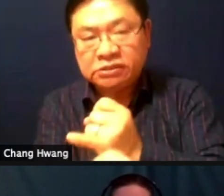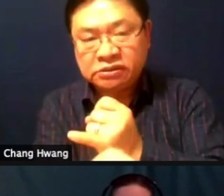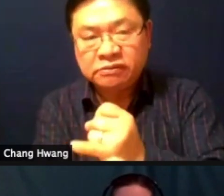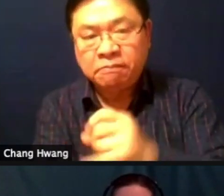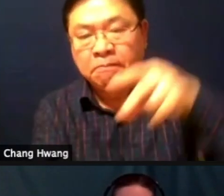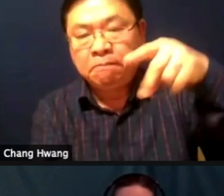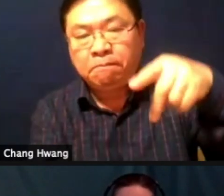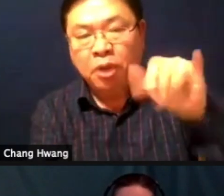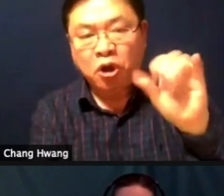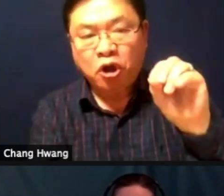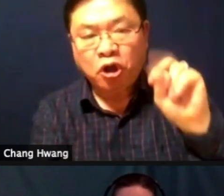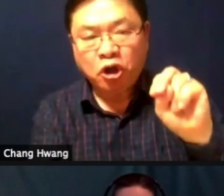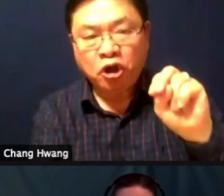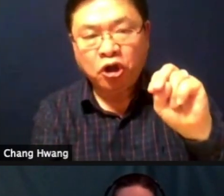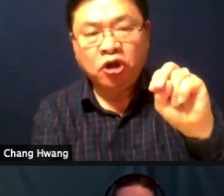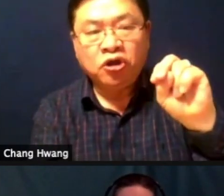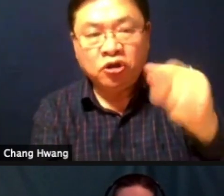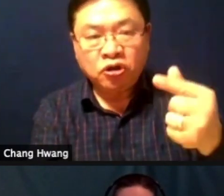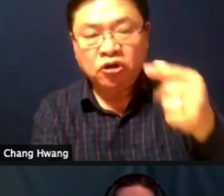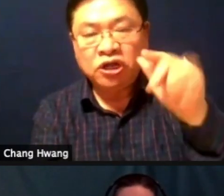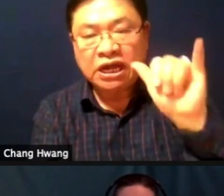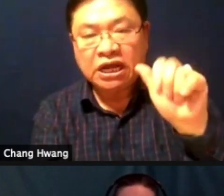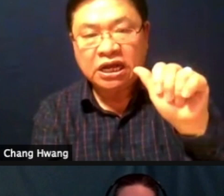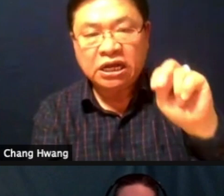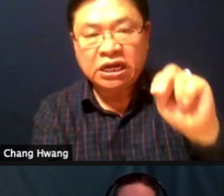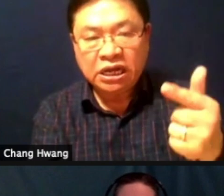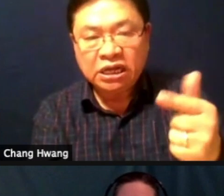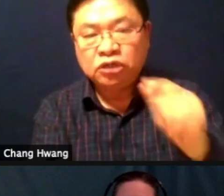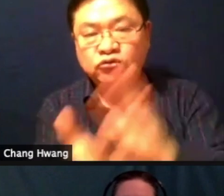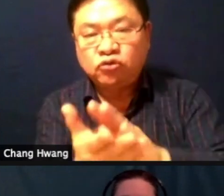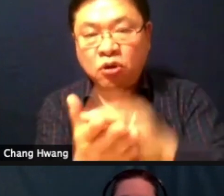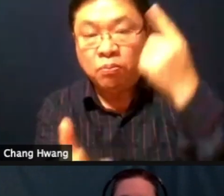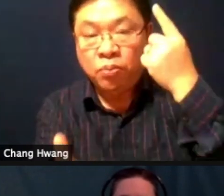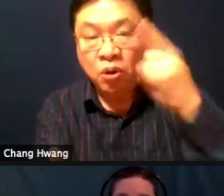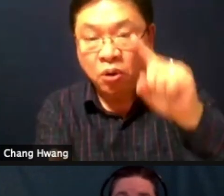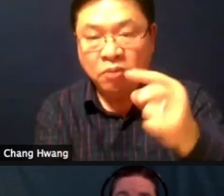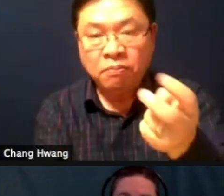Hall, they were able to found that original deaf school in Pyongyang.